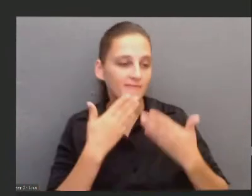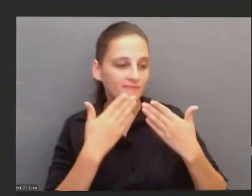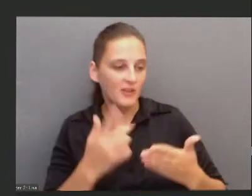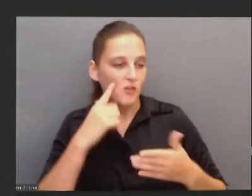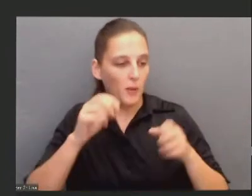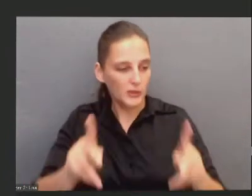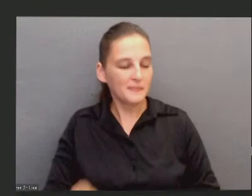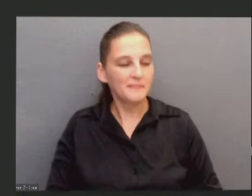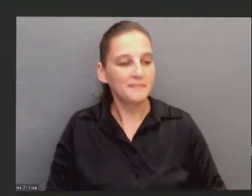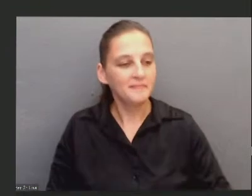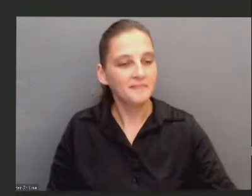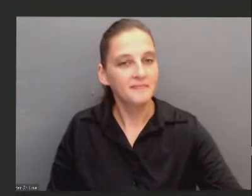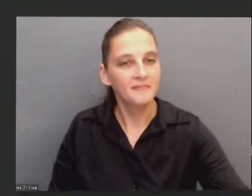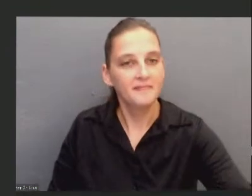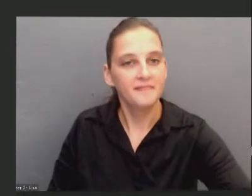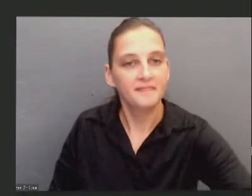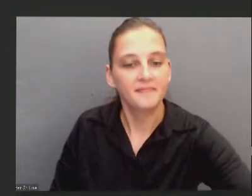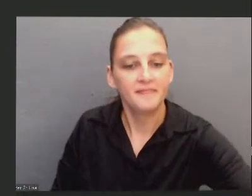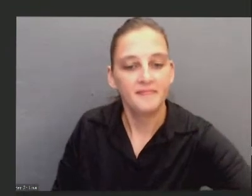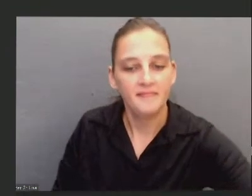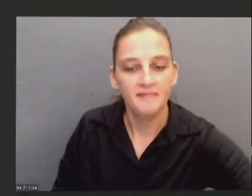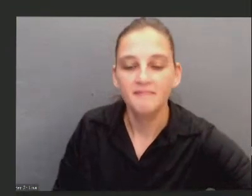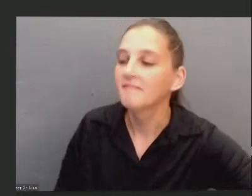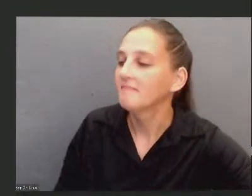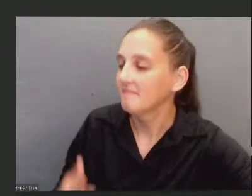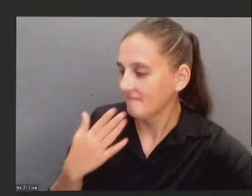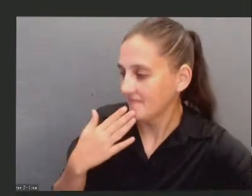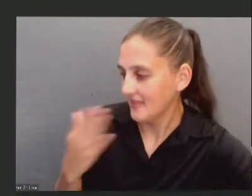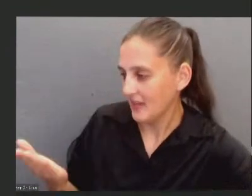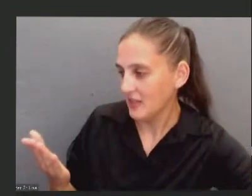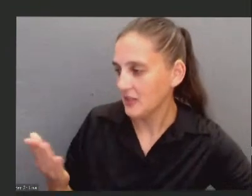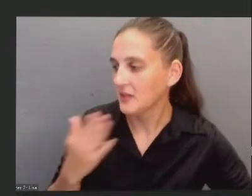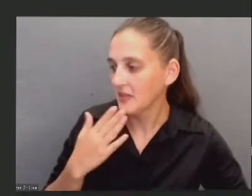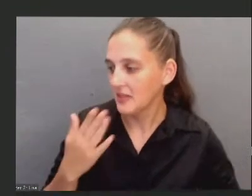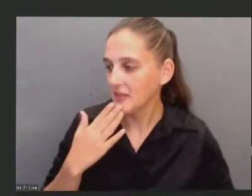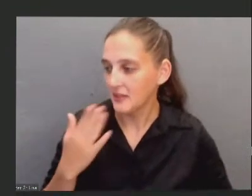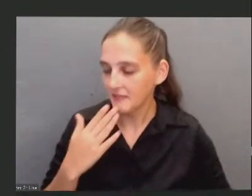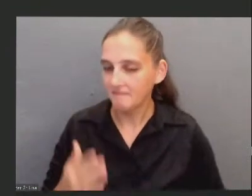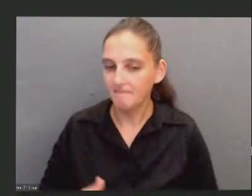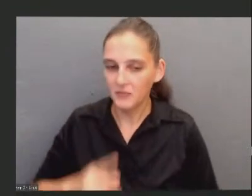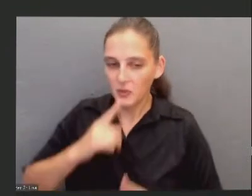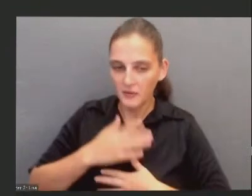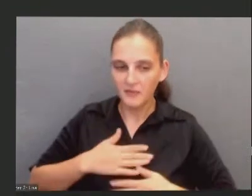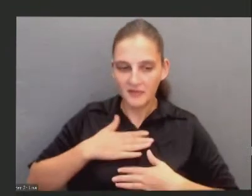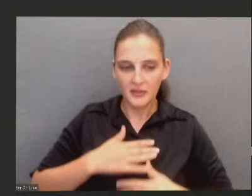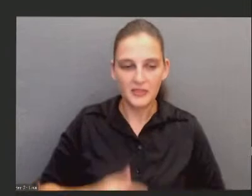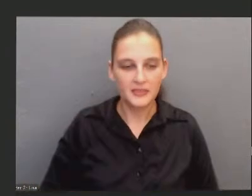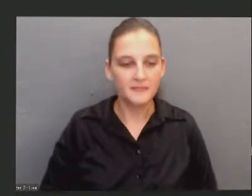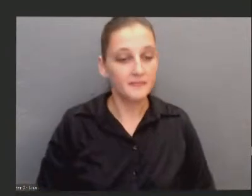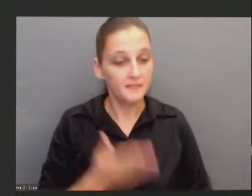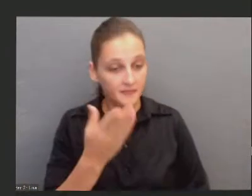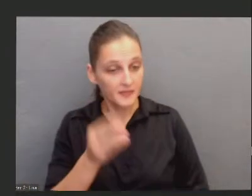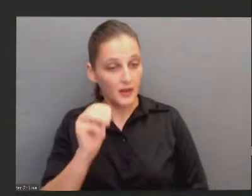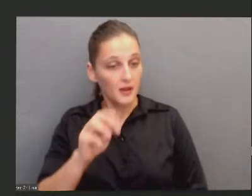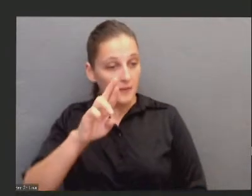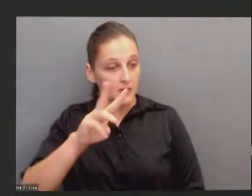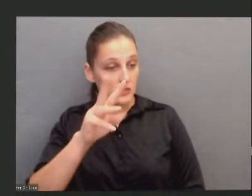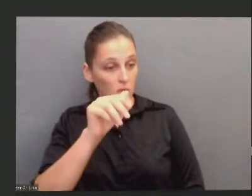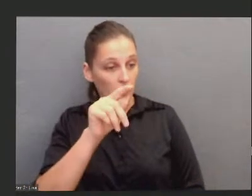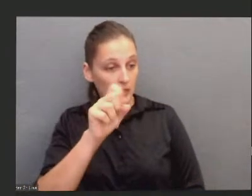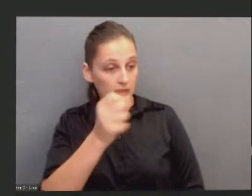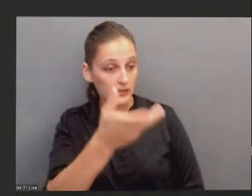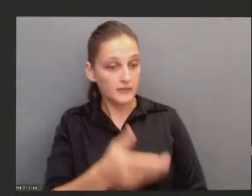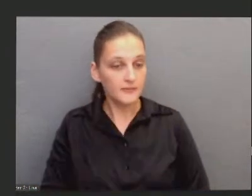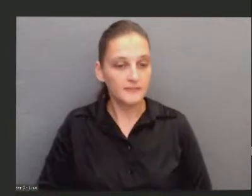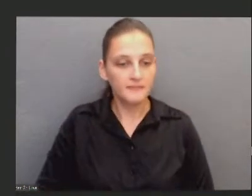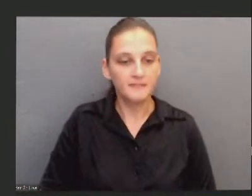opportunity. No, thank you. Very much nodding. Much appreciated. Mr. Watts, please.